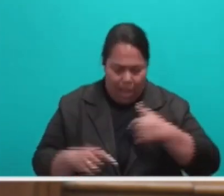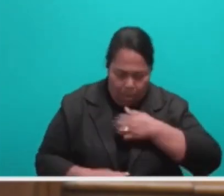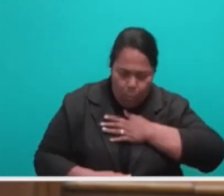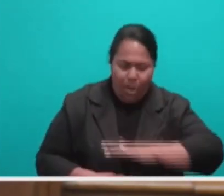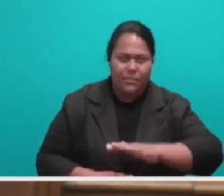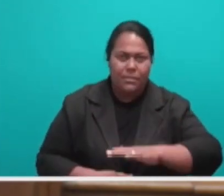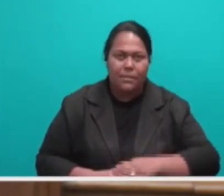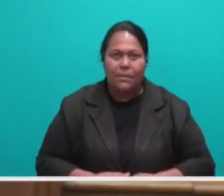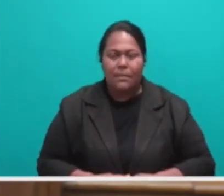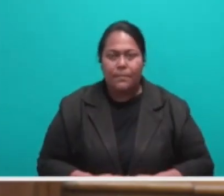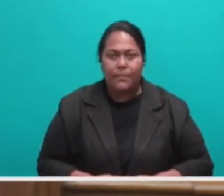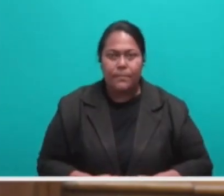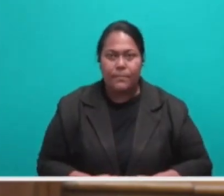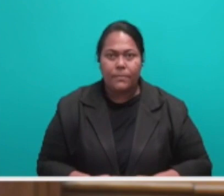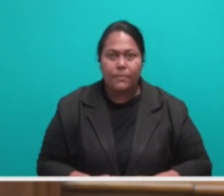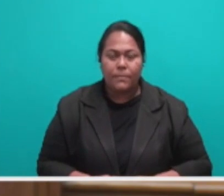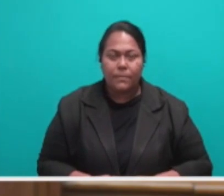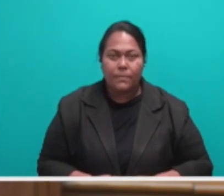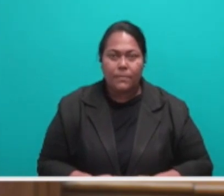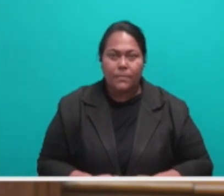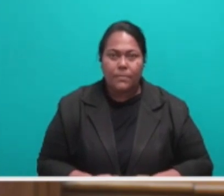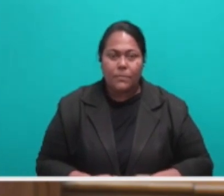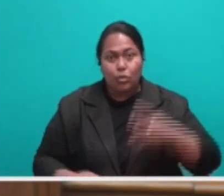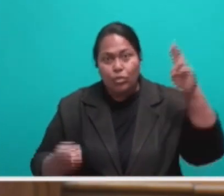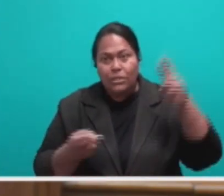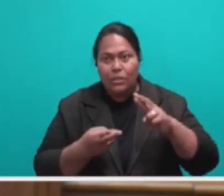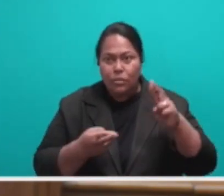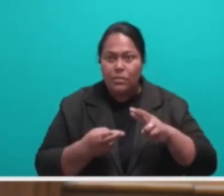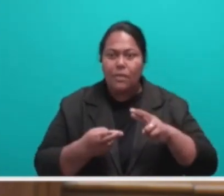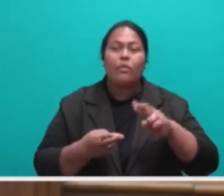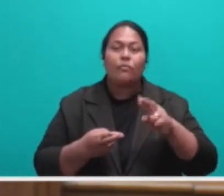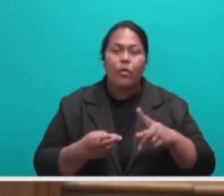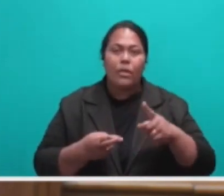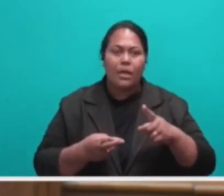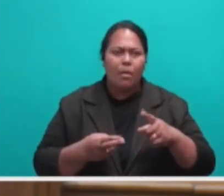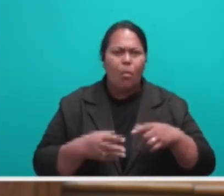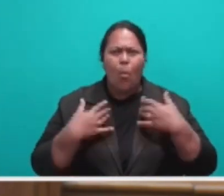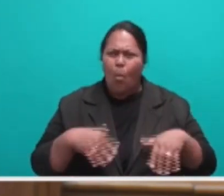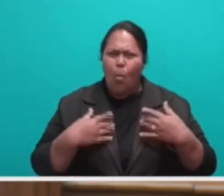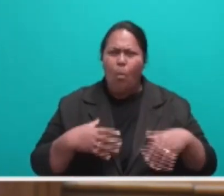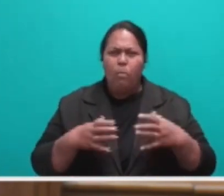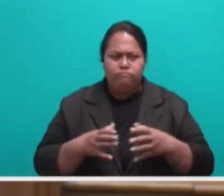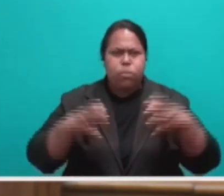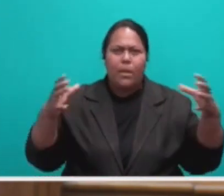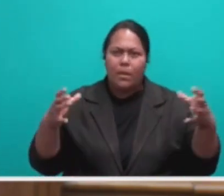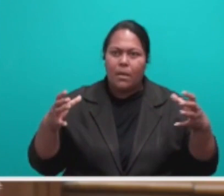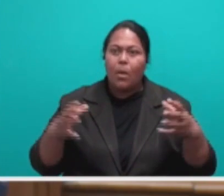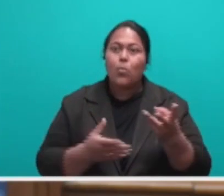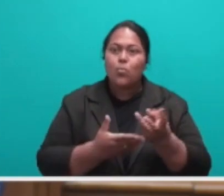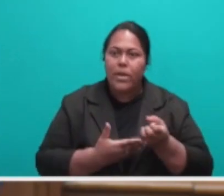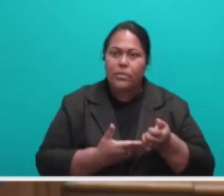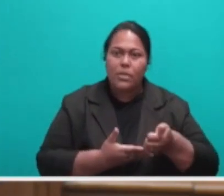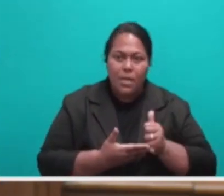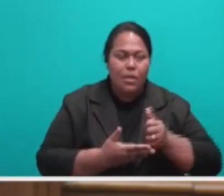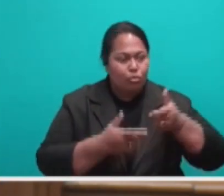my intention, for the reduction of the exorbitant ministerial salaries and travel